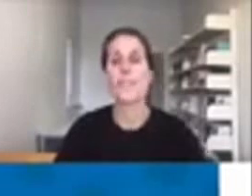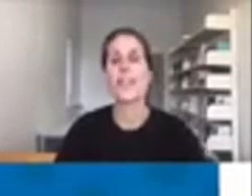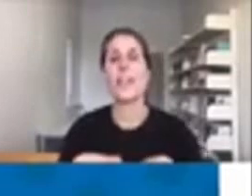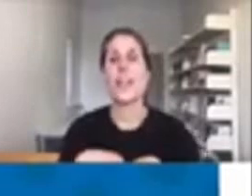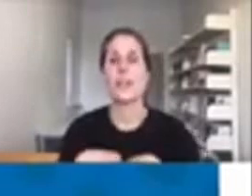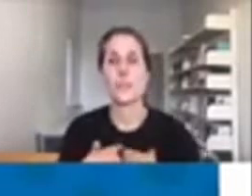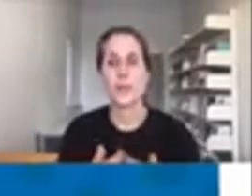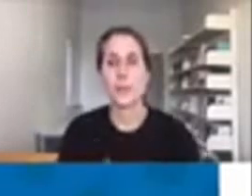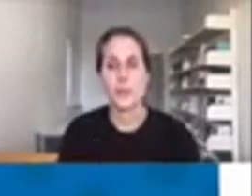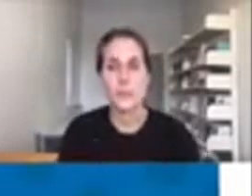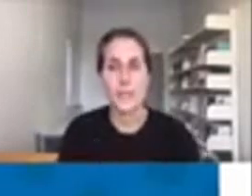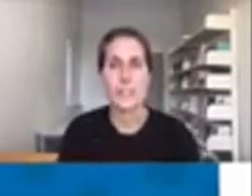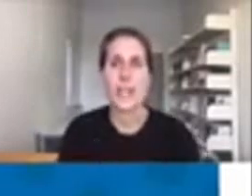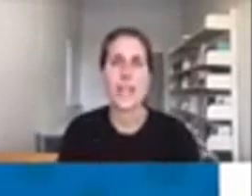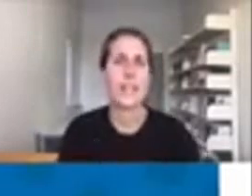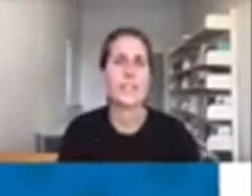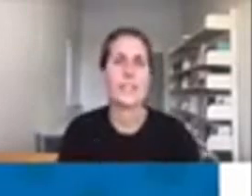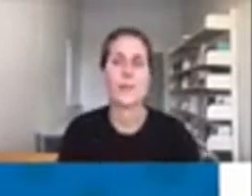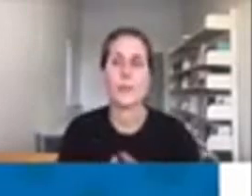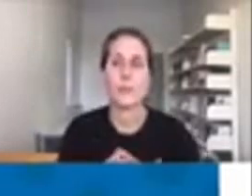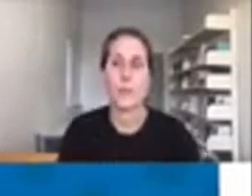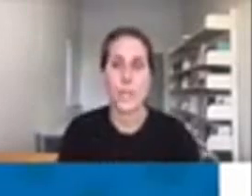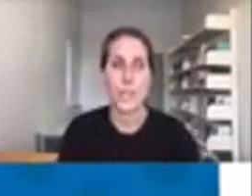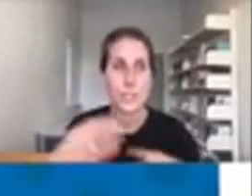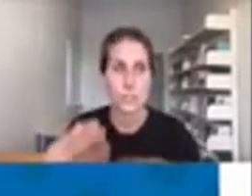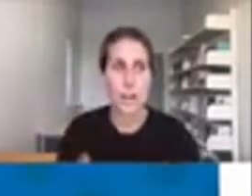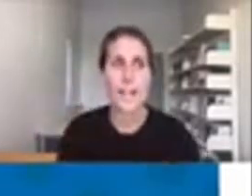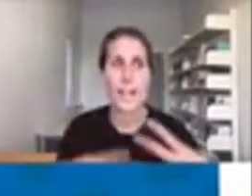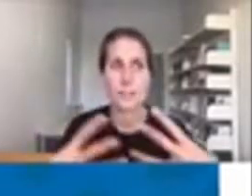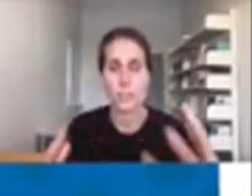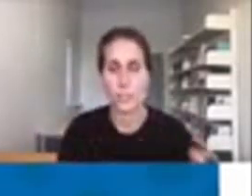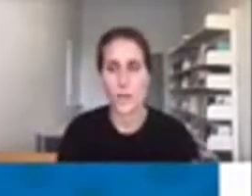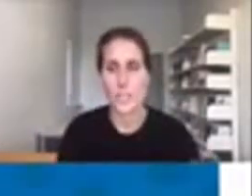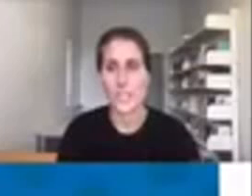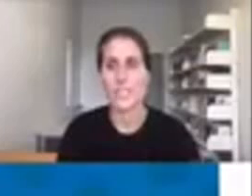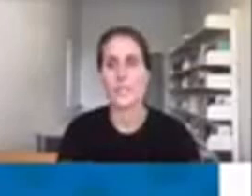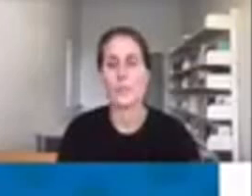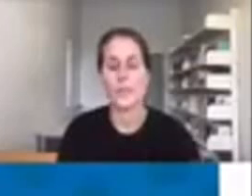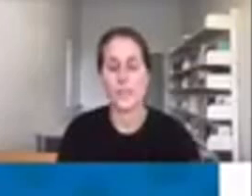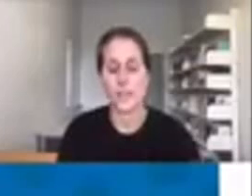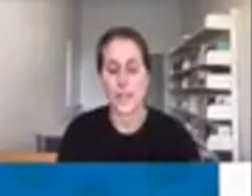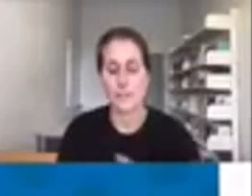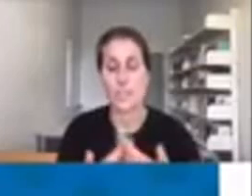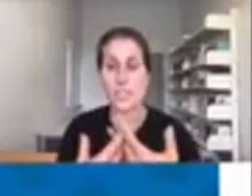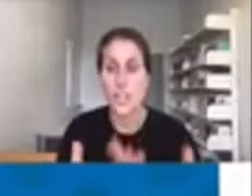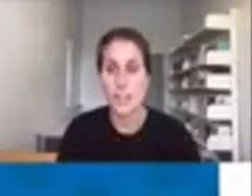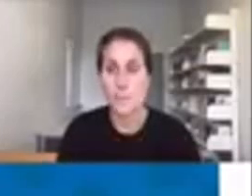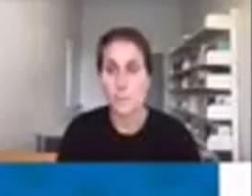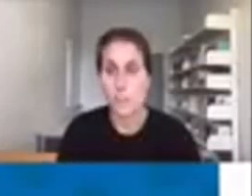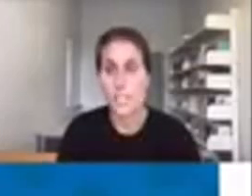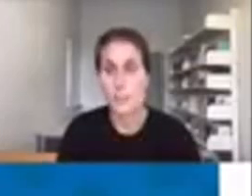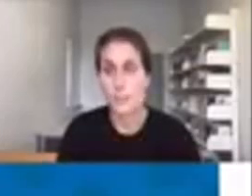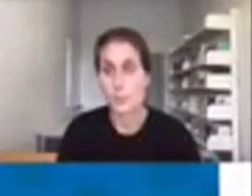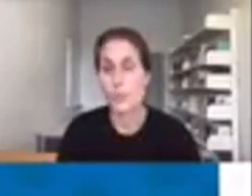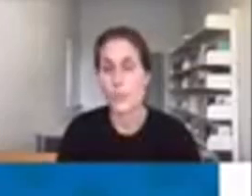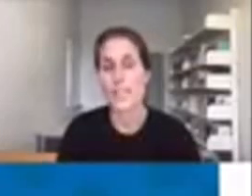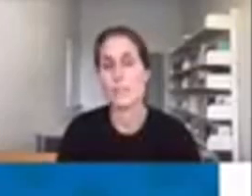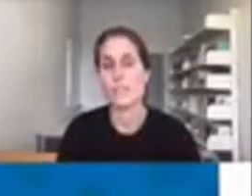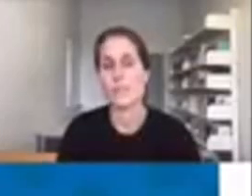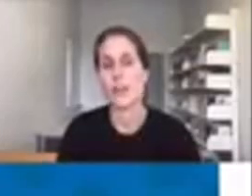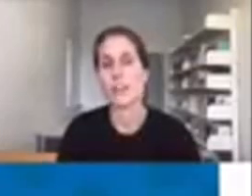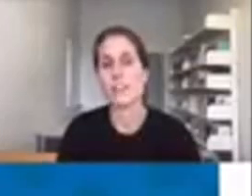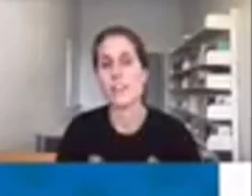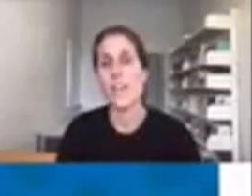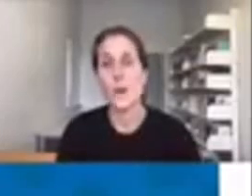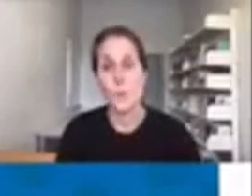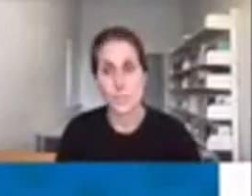context? And what I would always say is that when trying out new ideas, when I'm trying to improve